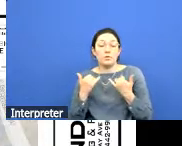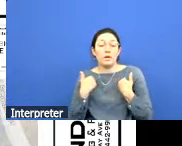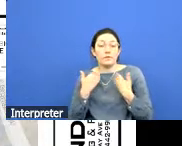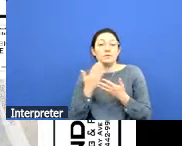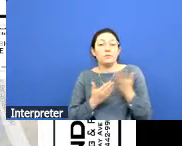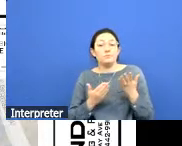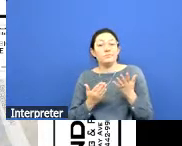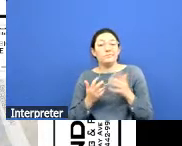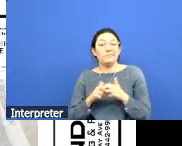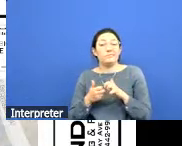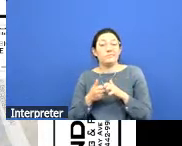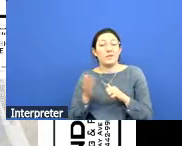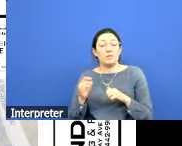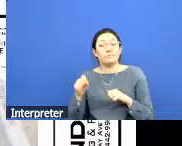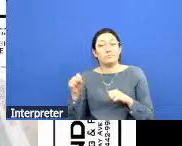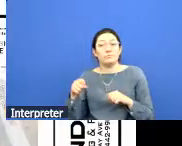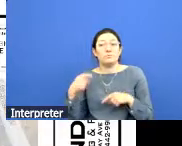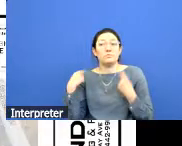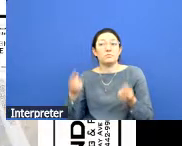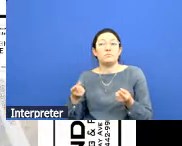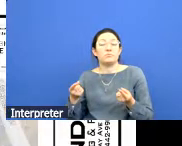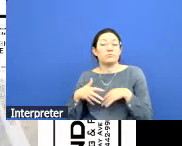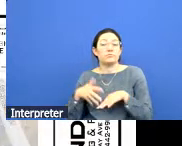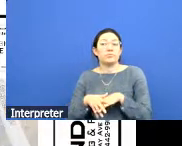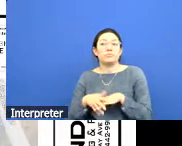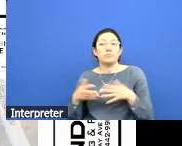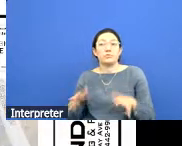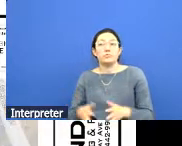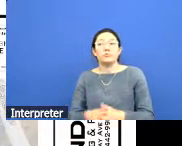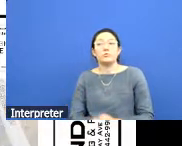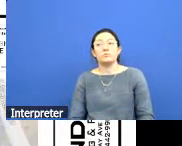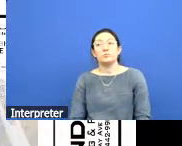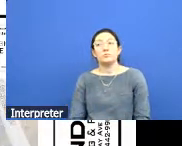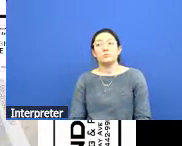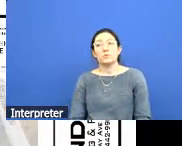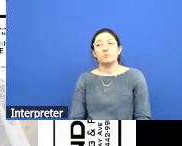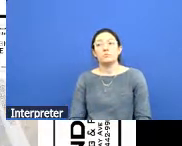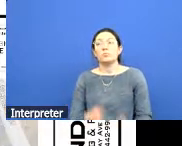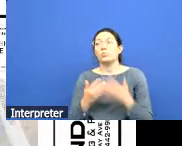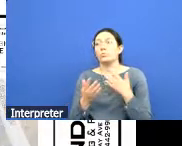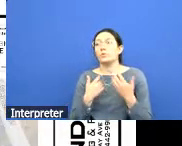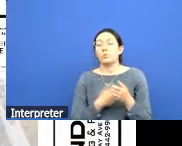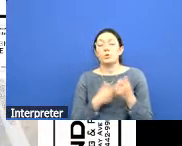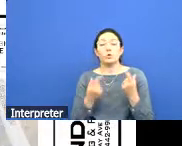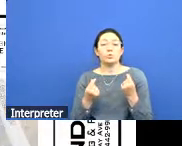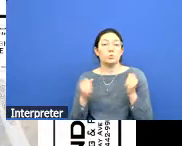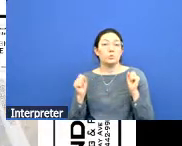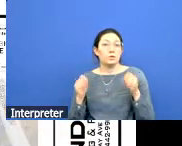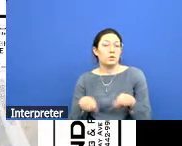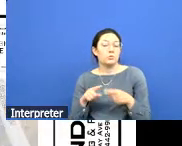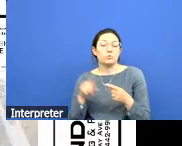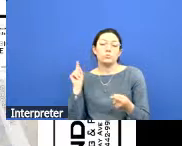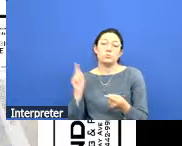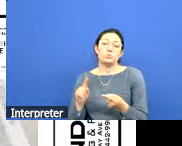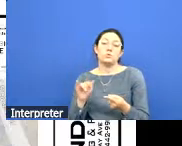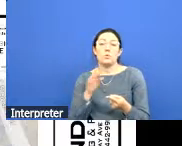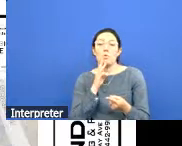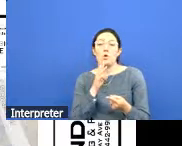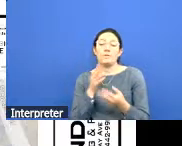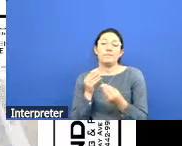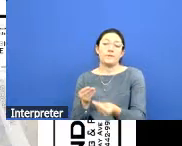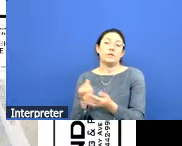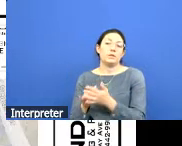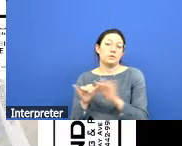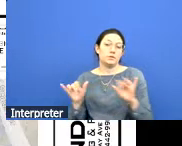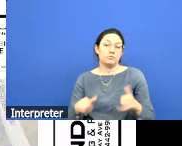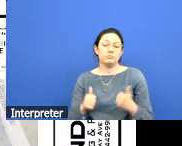there that kind of baked in, but whatever we can do to reduce the water going into those systems,